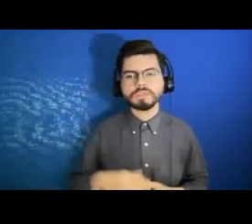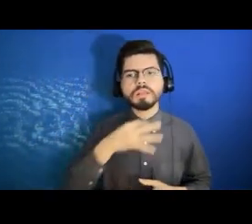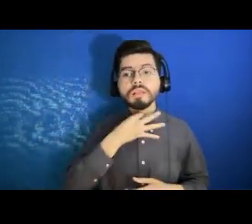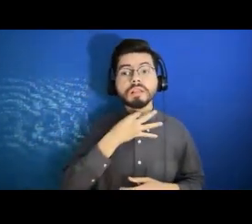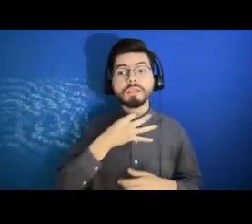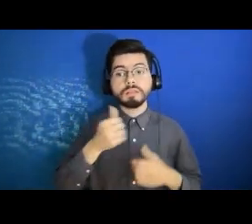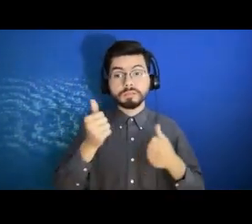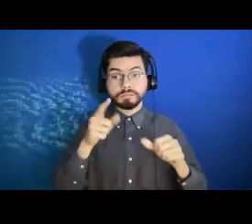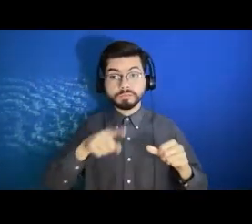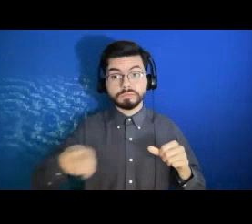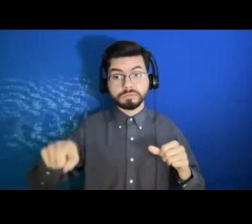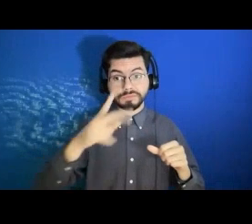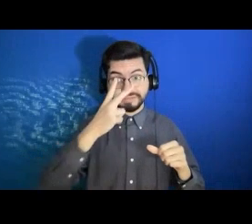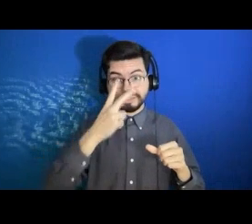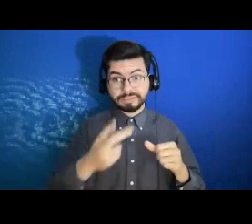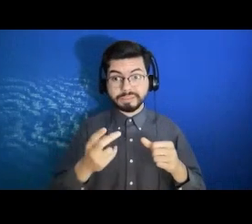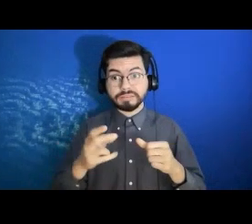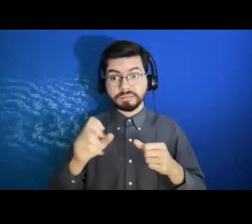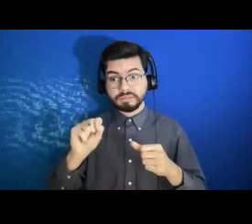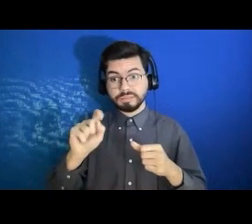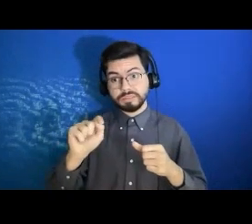seen an eruption of Steamboat?